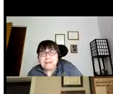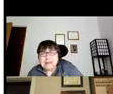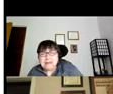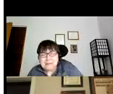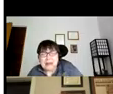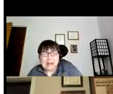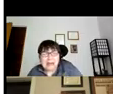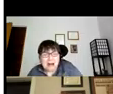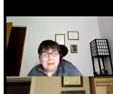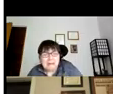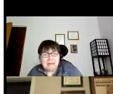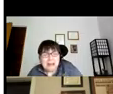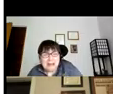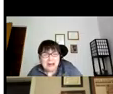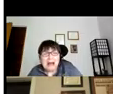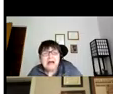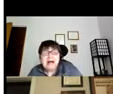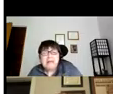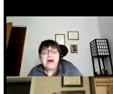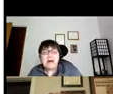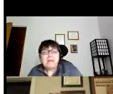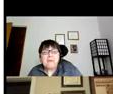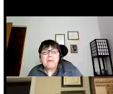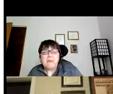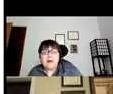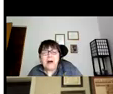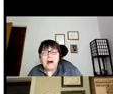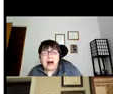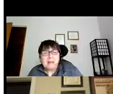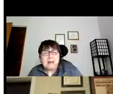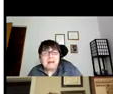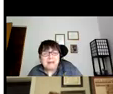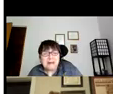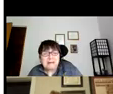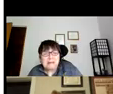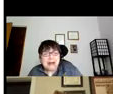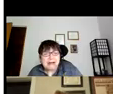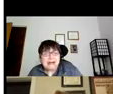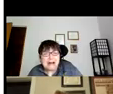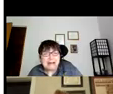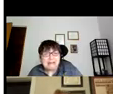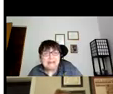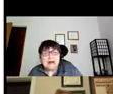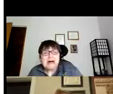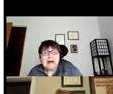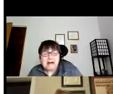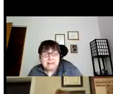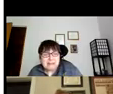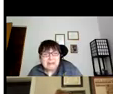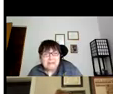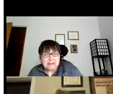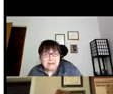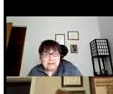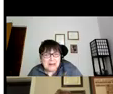This is Lisa McKee. I was just thinking that I want to sit with the idea of